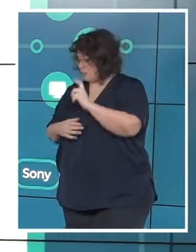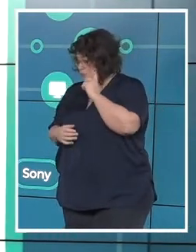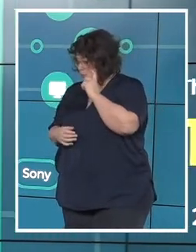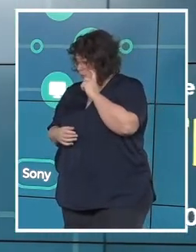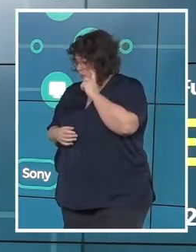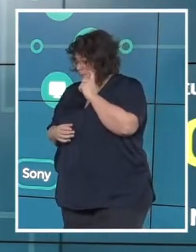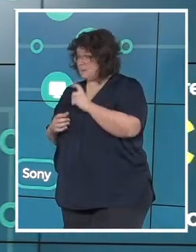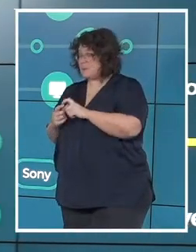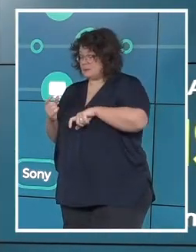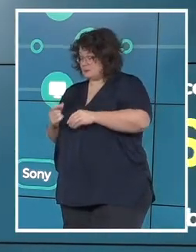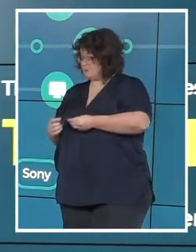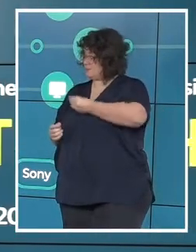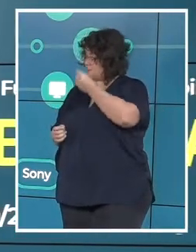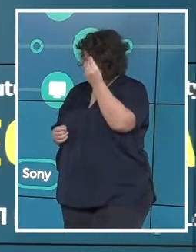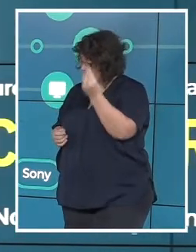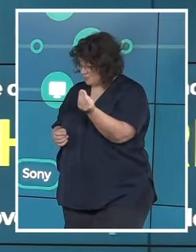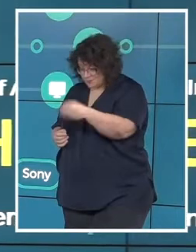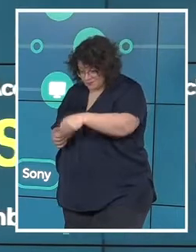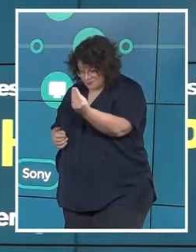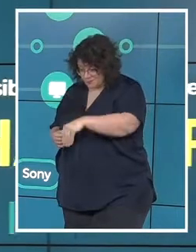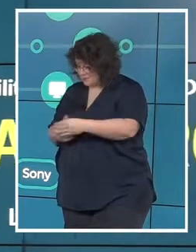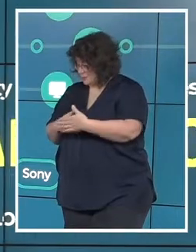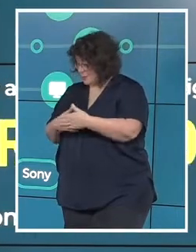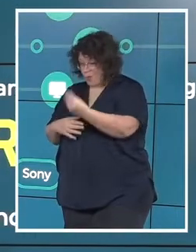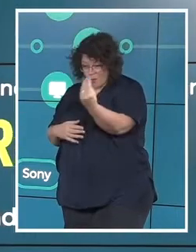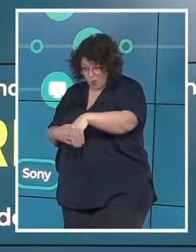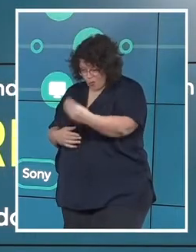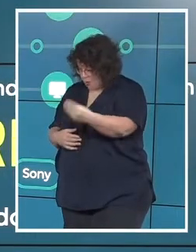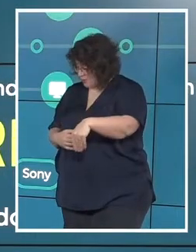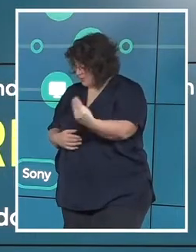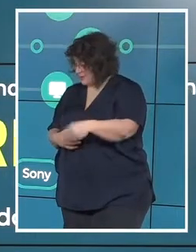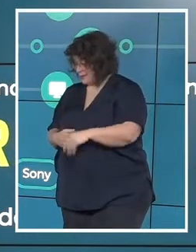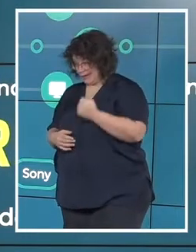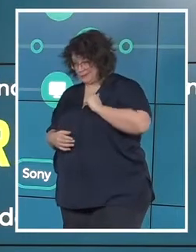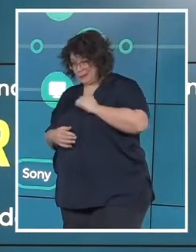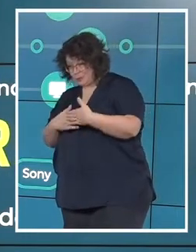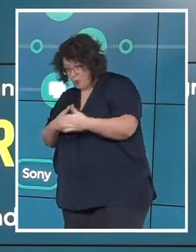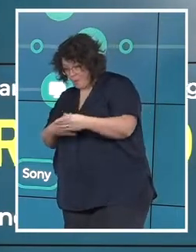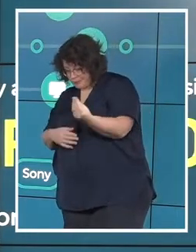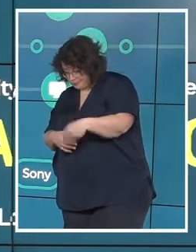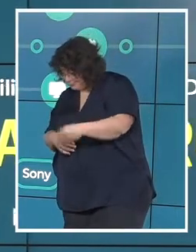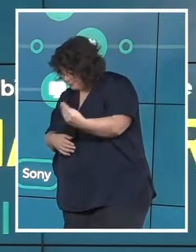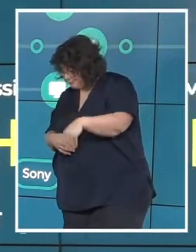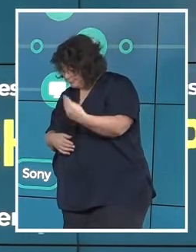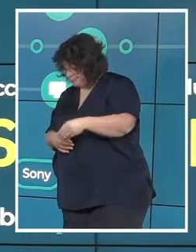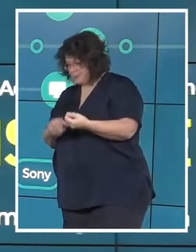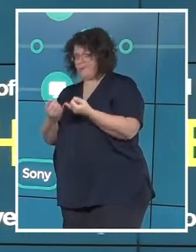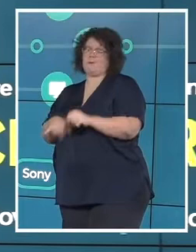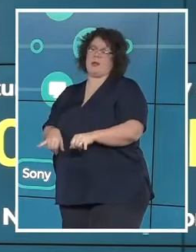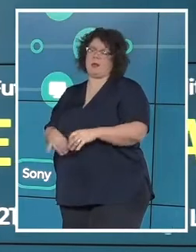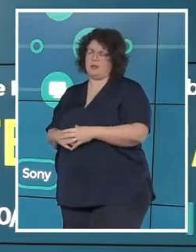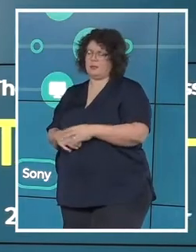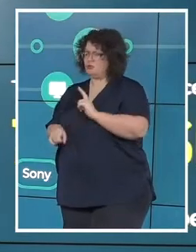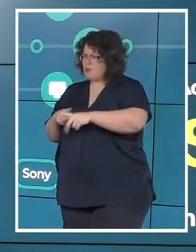open. And it fails. I tried it again and it failed again. I took out my plastic card and I